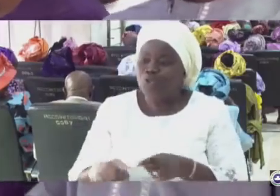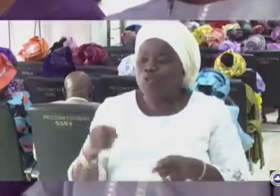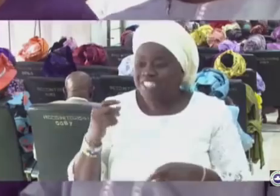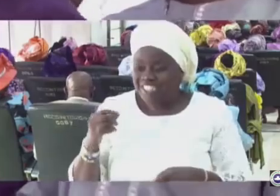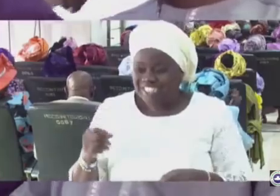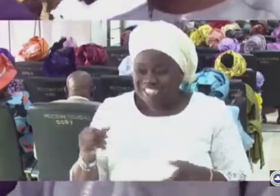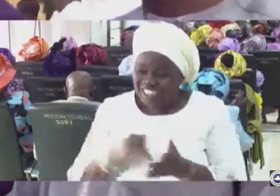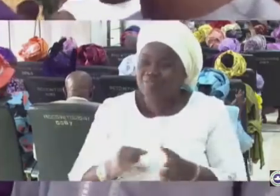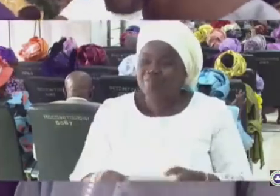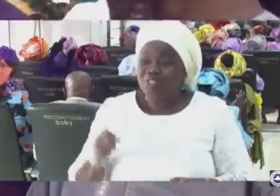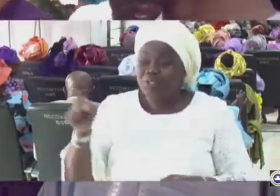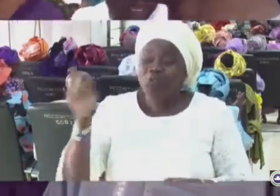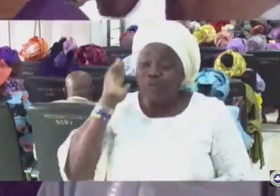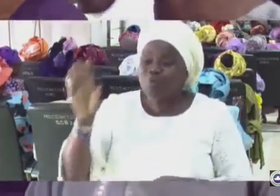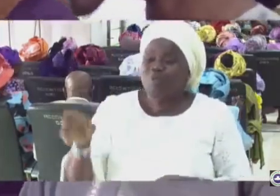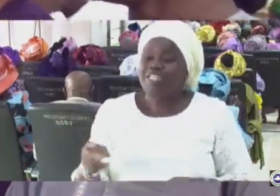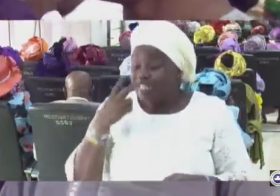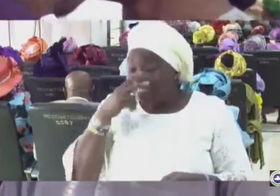there.